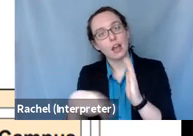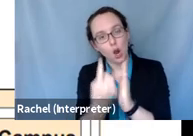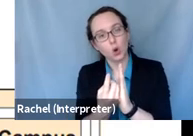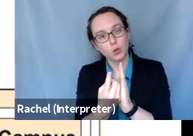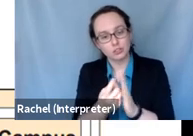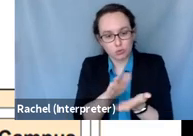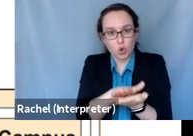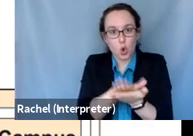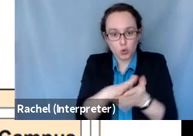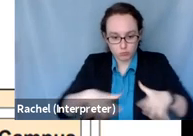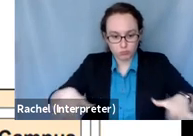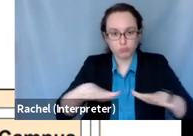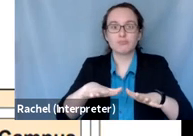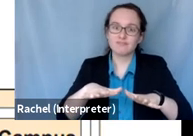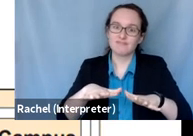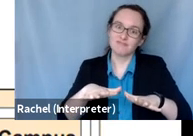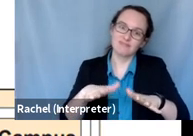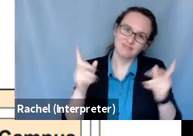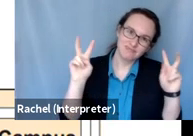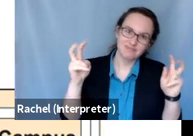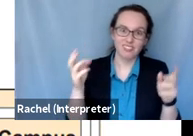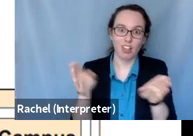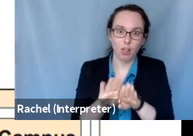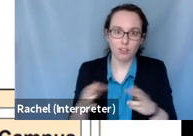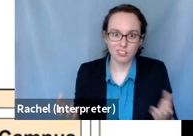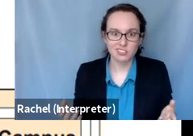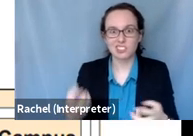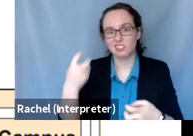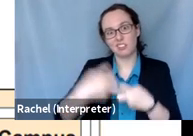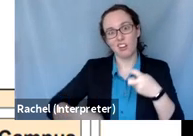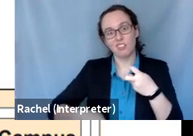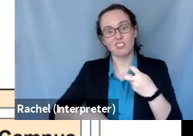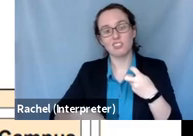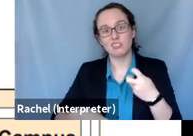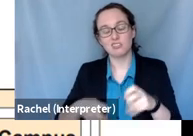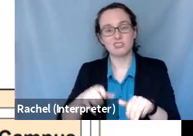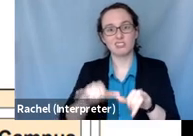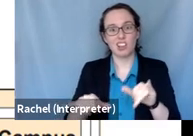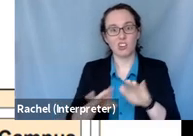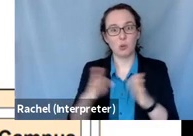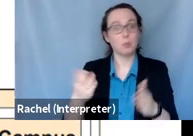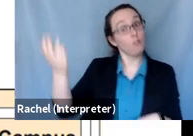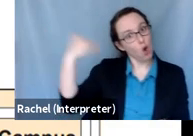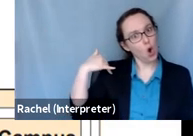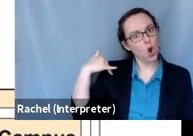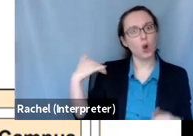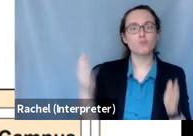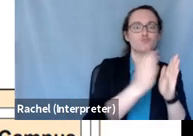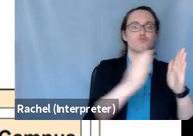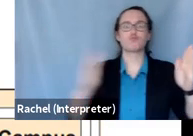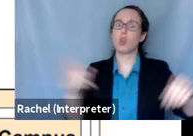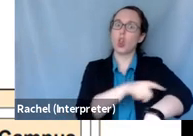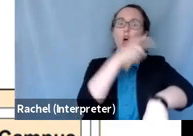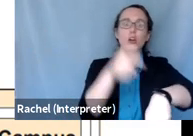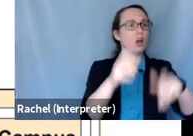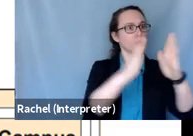students not being here in person, it's a little difficult to remain open with our broad hours like we traditionally would. But starting